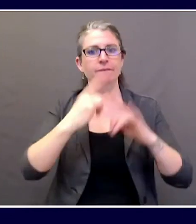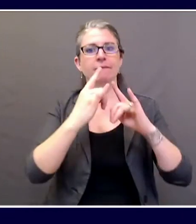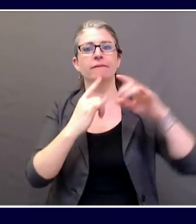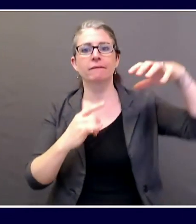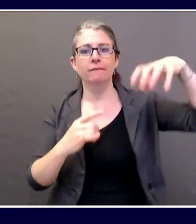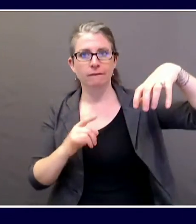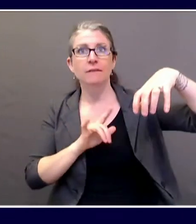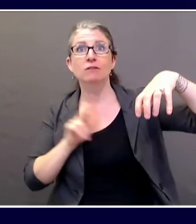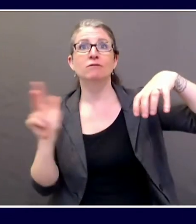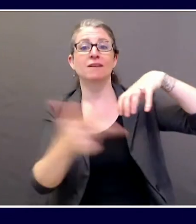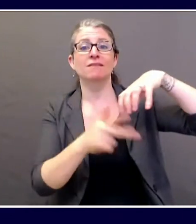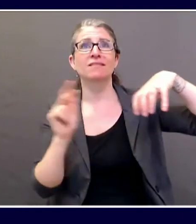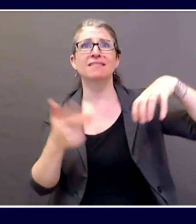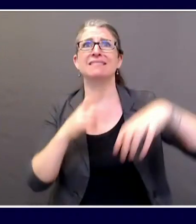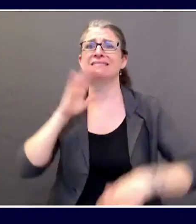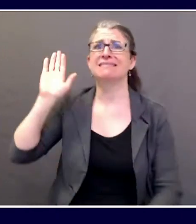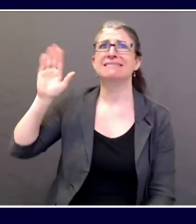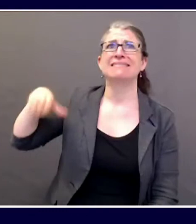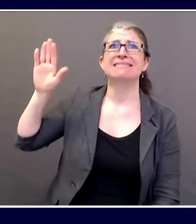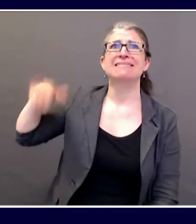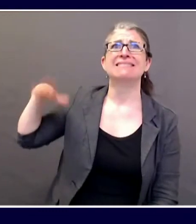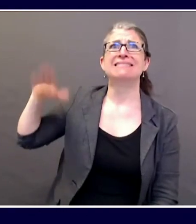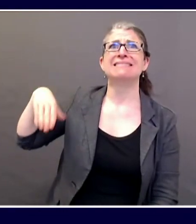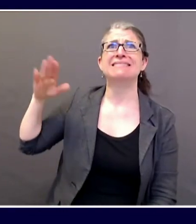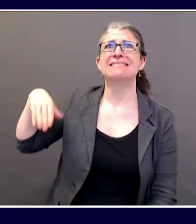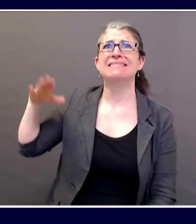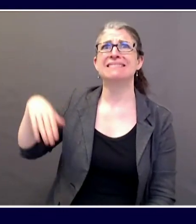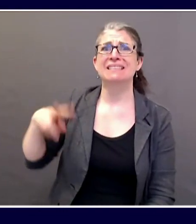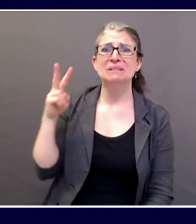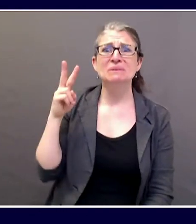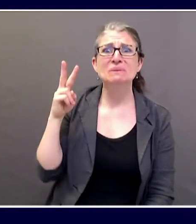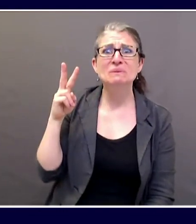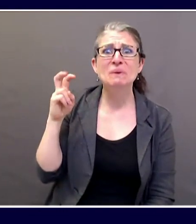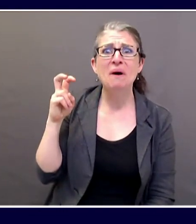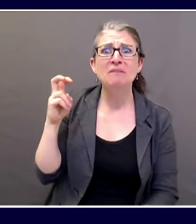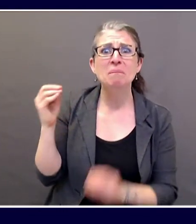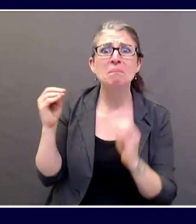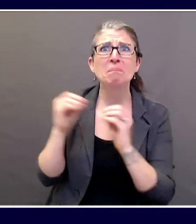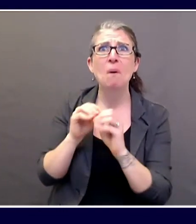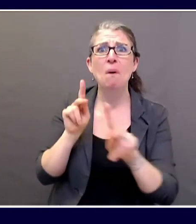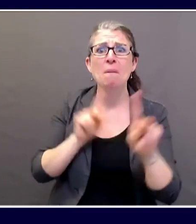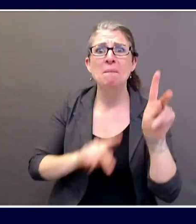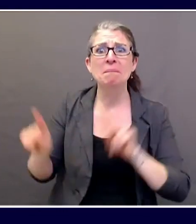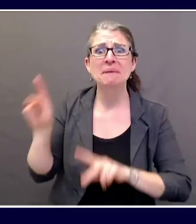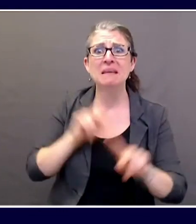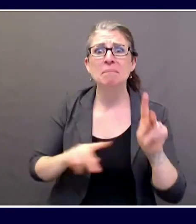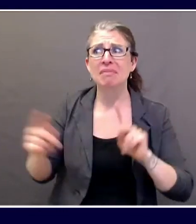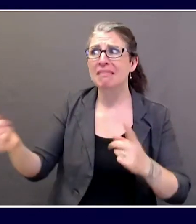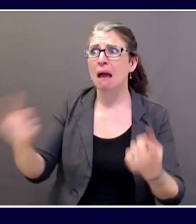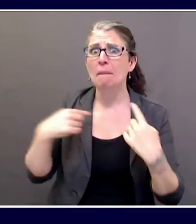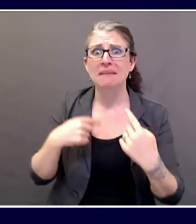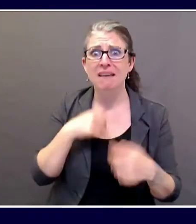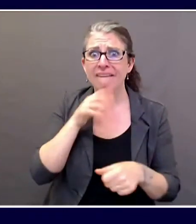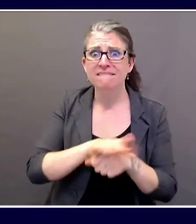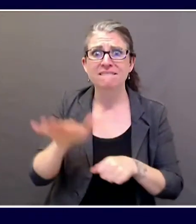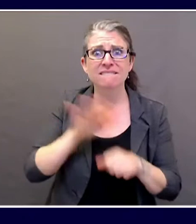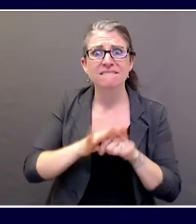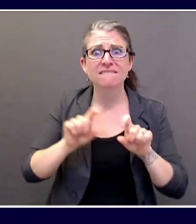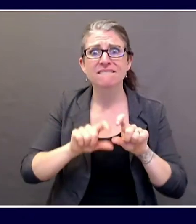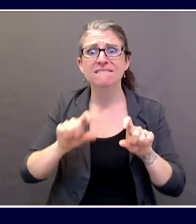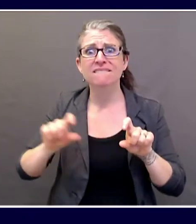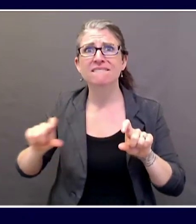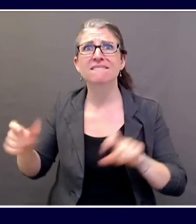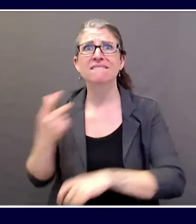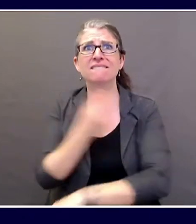their J&J drive-through clinic? And I said, let me see what we can do. Given the strong demand, he put up the appointments and they were snapped up in, I